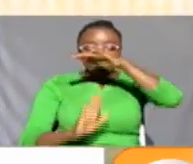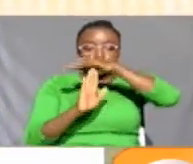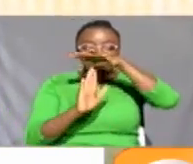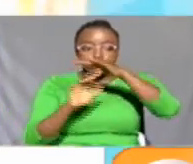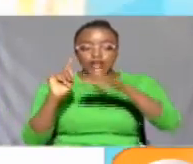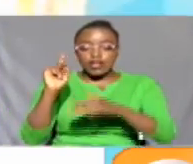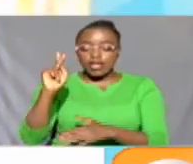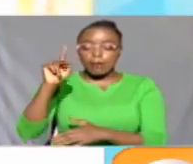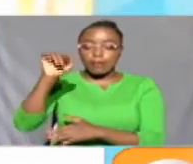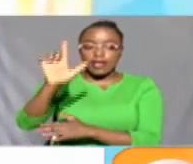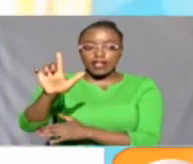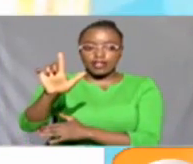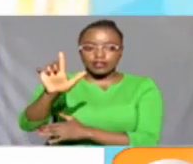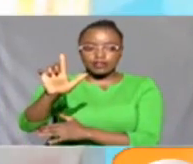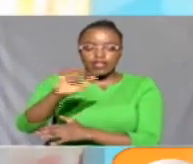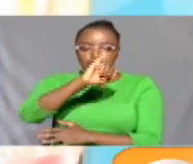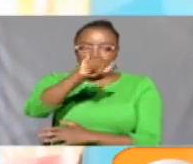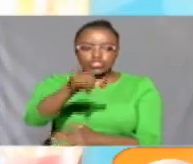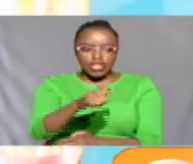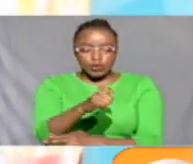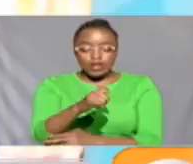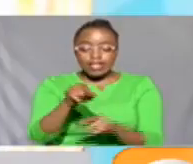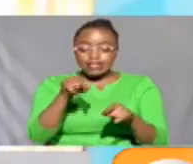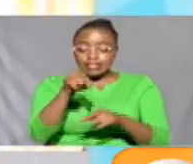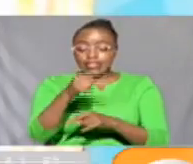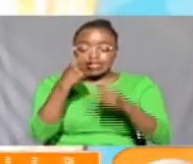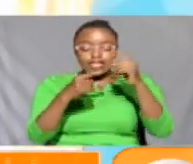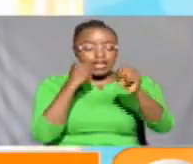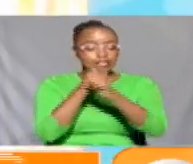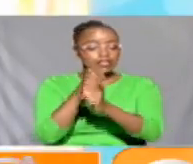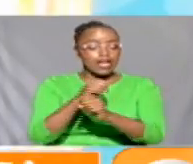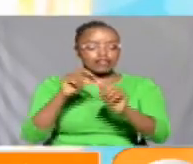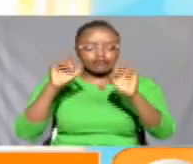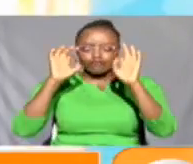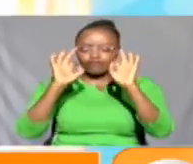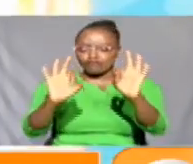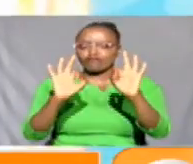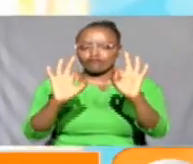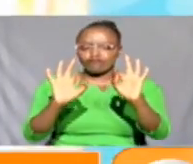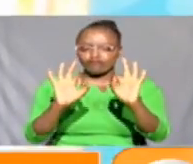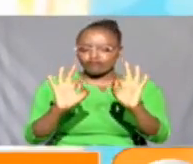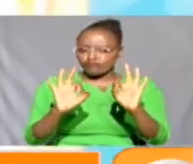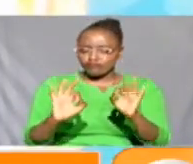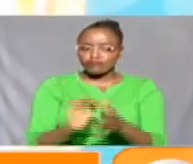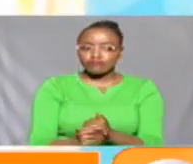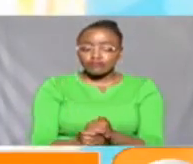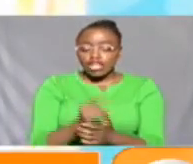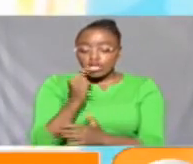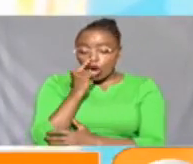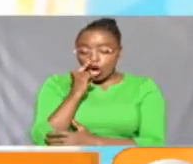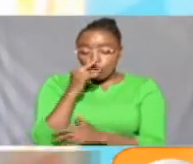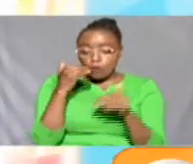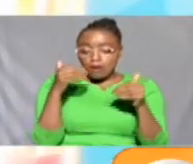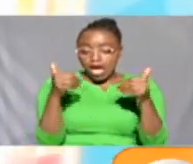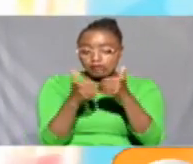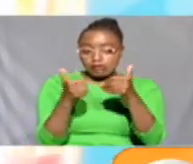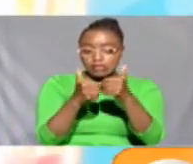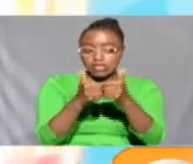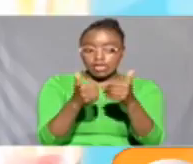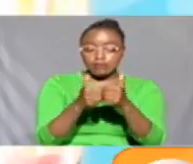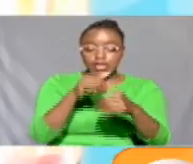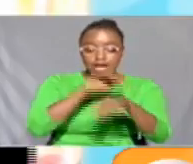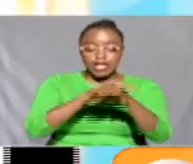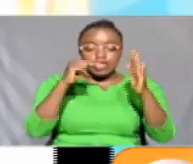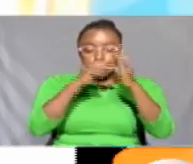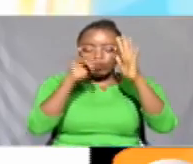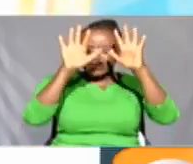the Kenyan Premier League. January and so far this year, we've done very well, especially in our home matches. We've got some